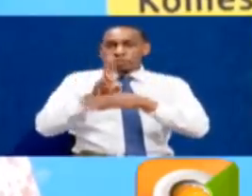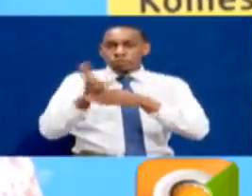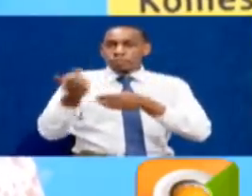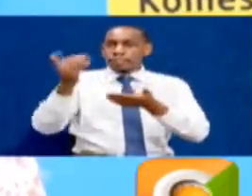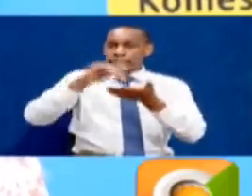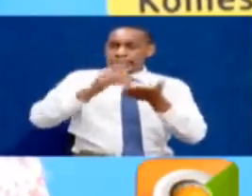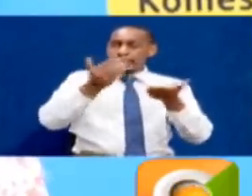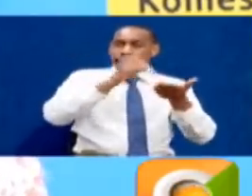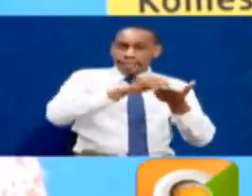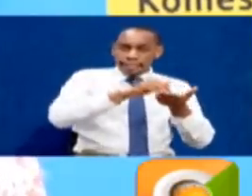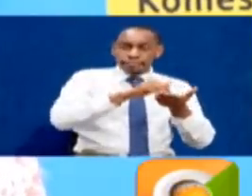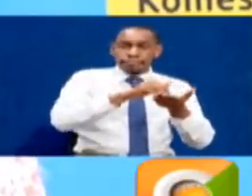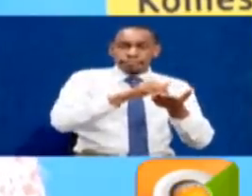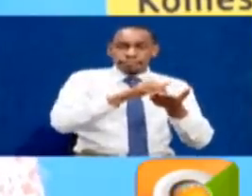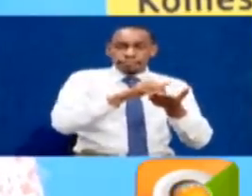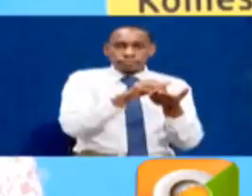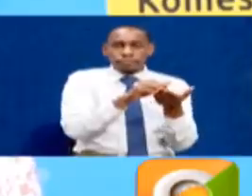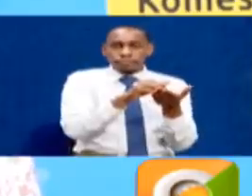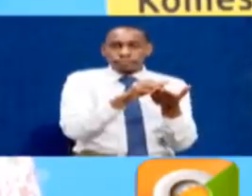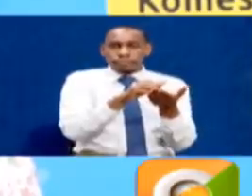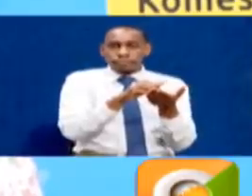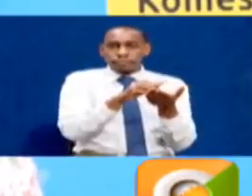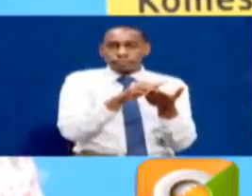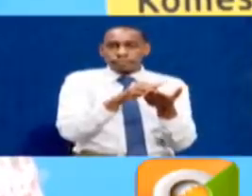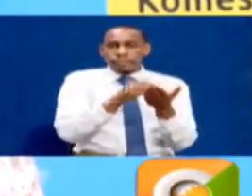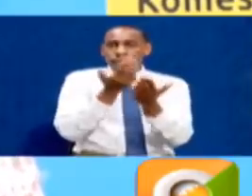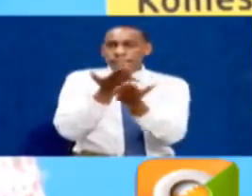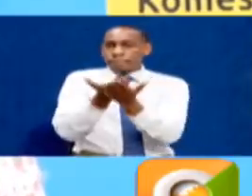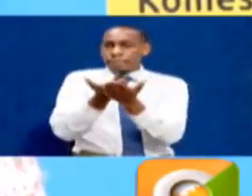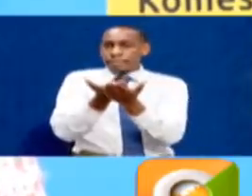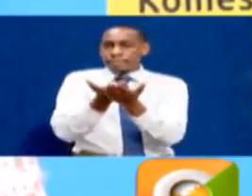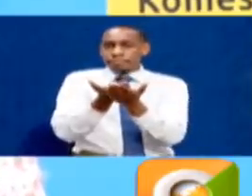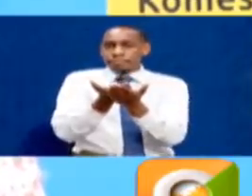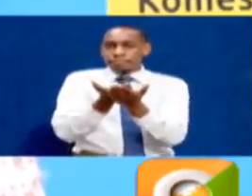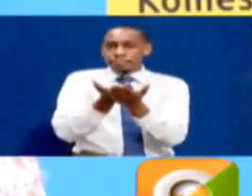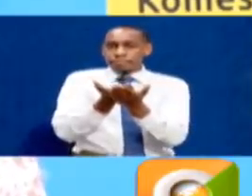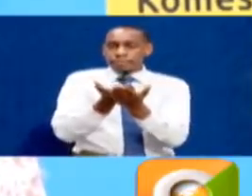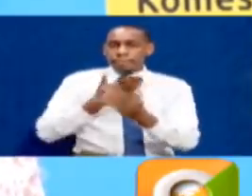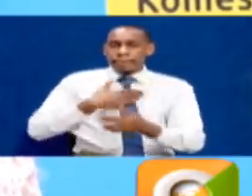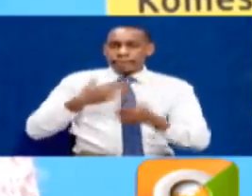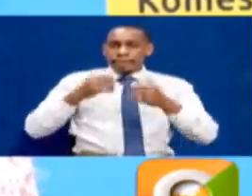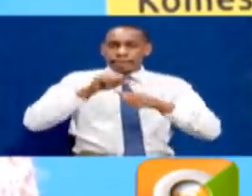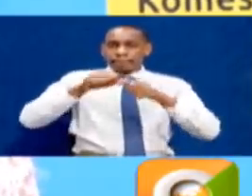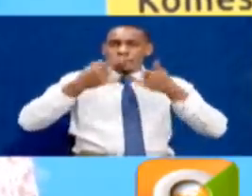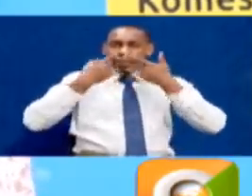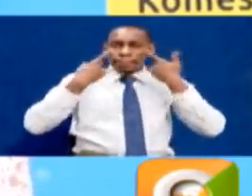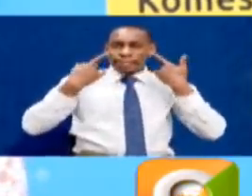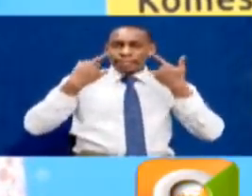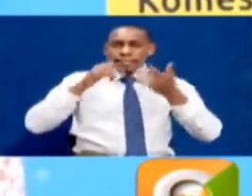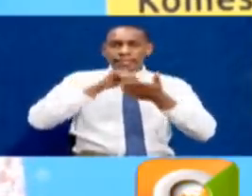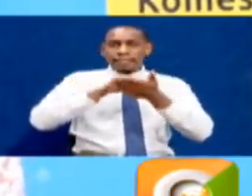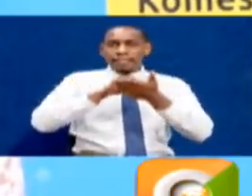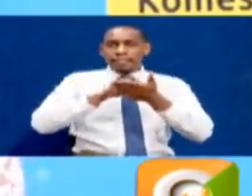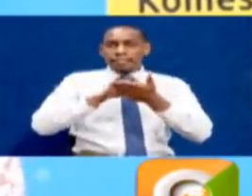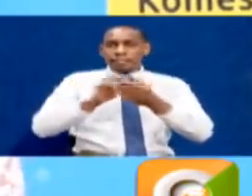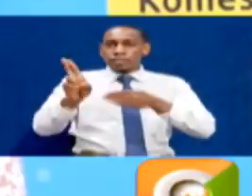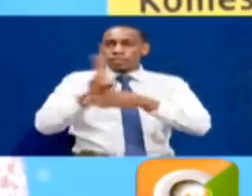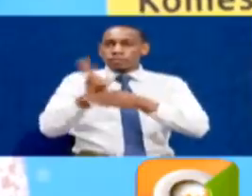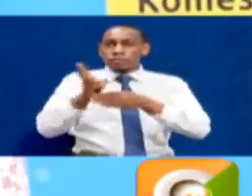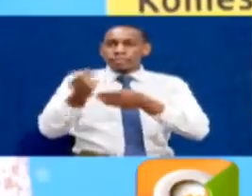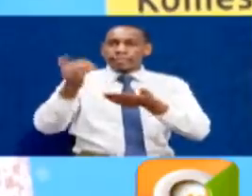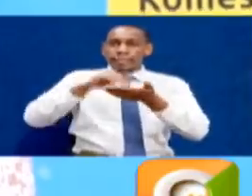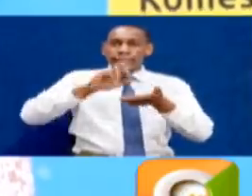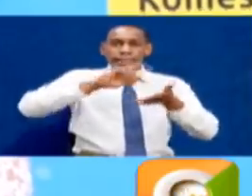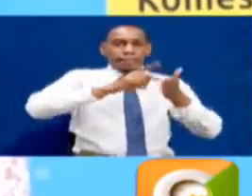the reusable masks. Our prayer on this one, on the reusable masks, is that reusable